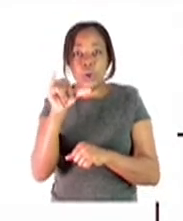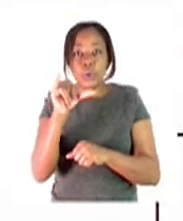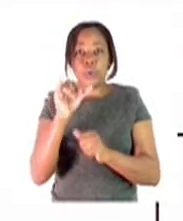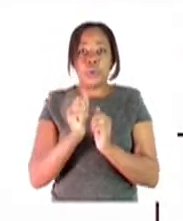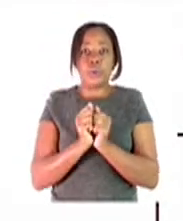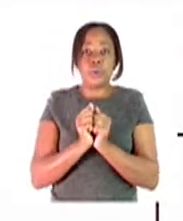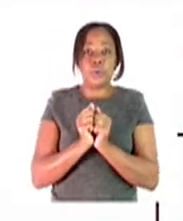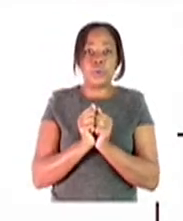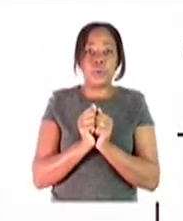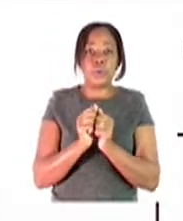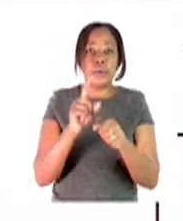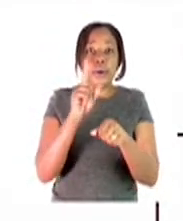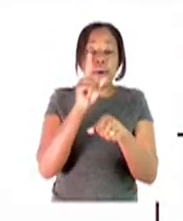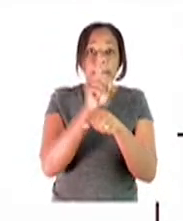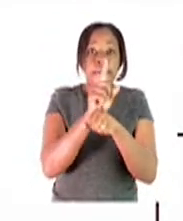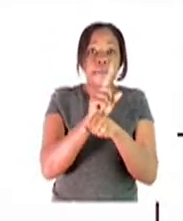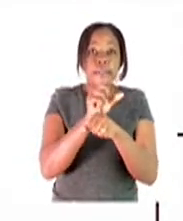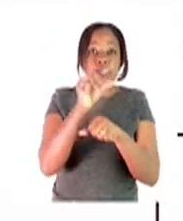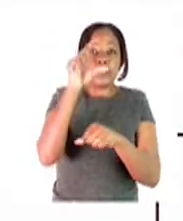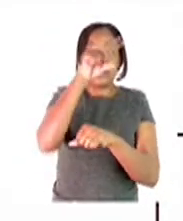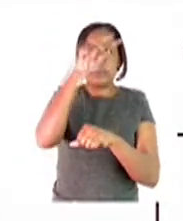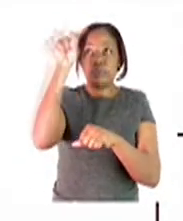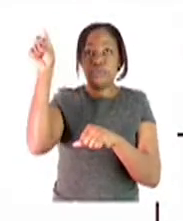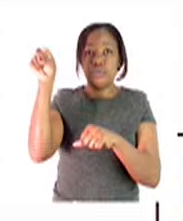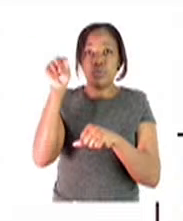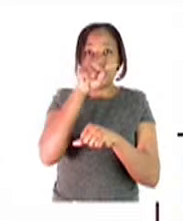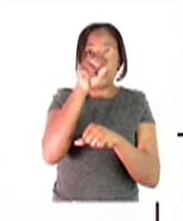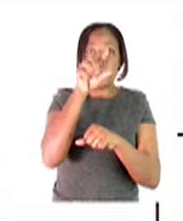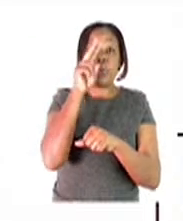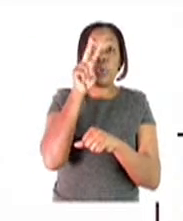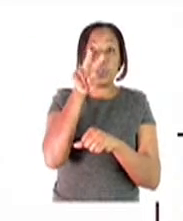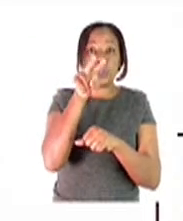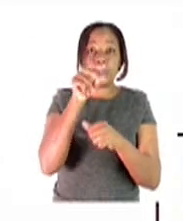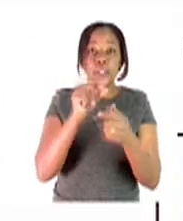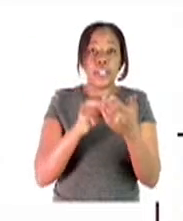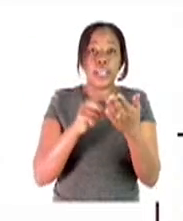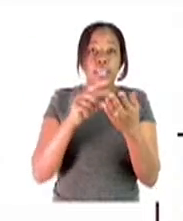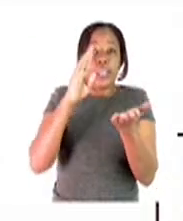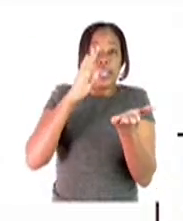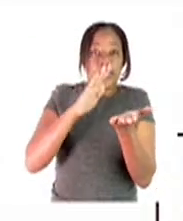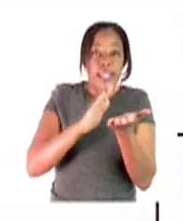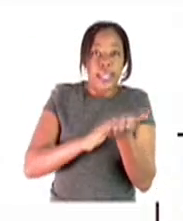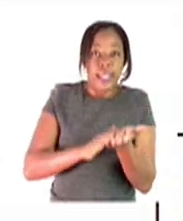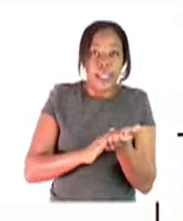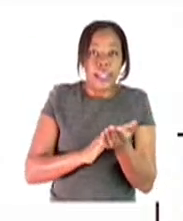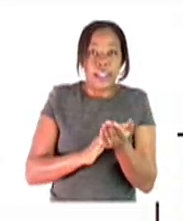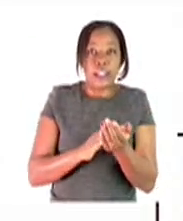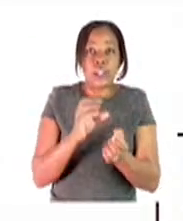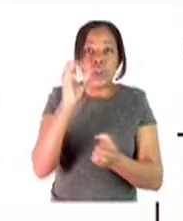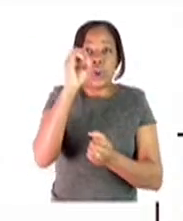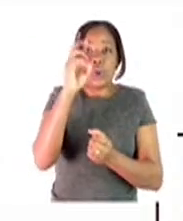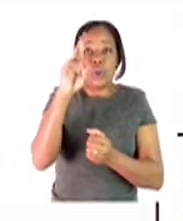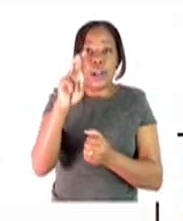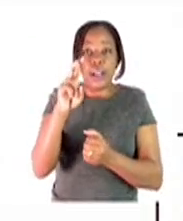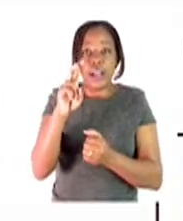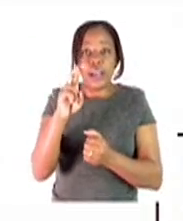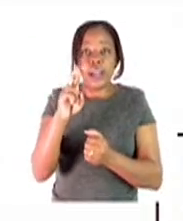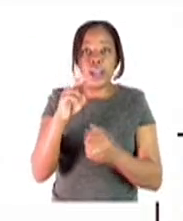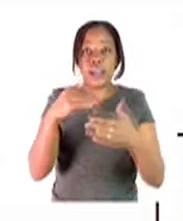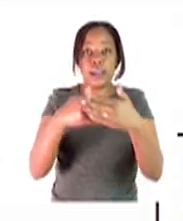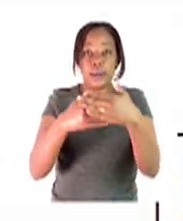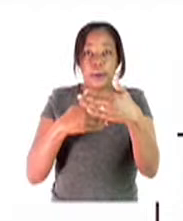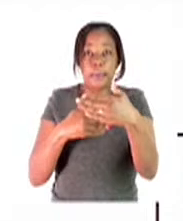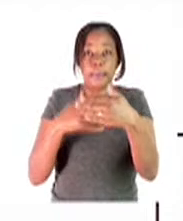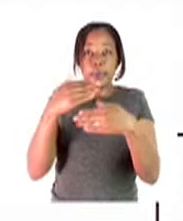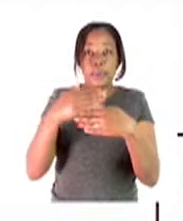words. I have and, or, before, because,